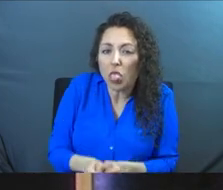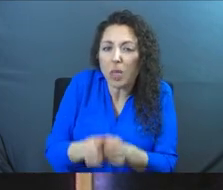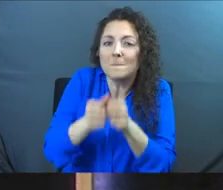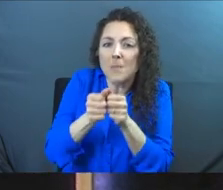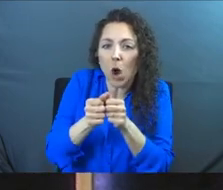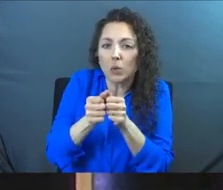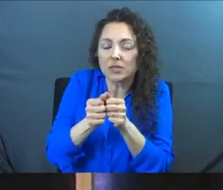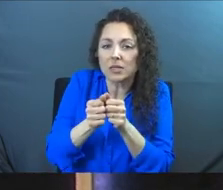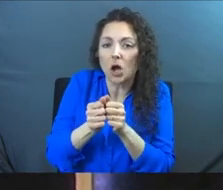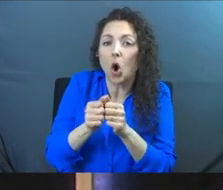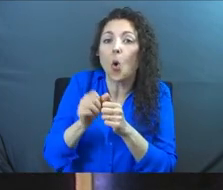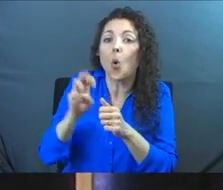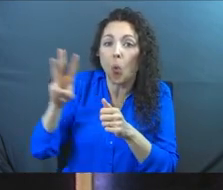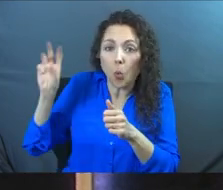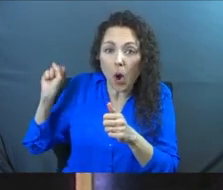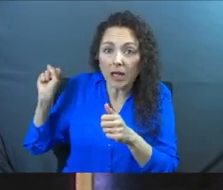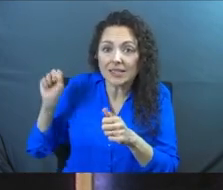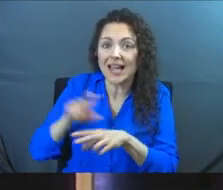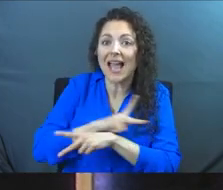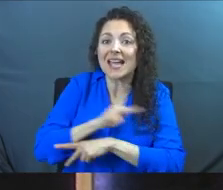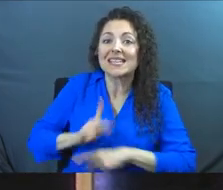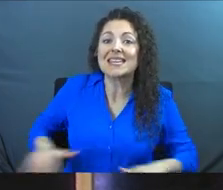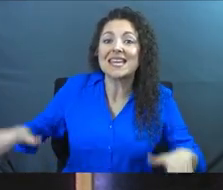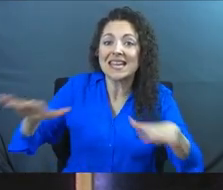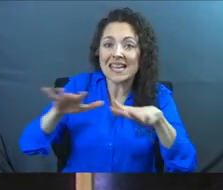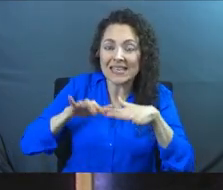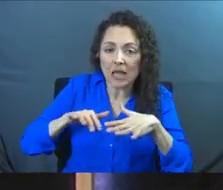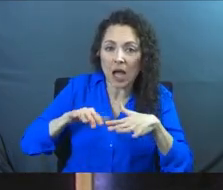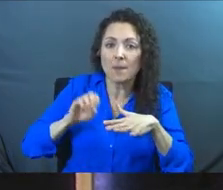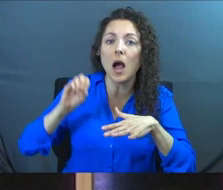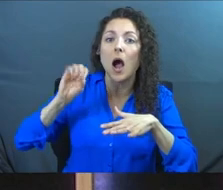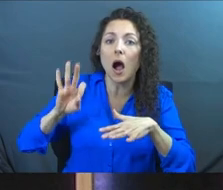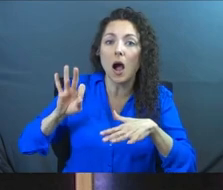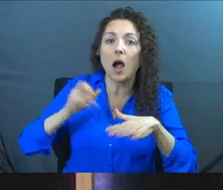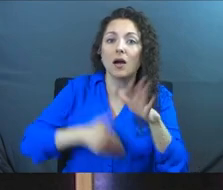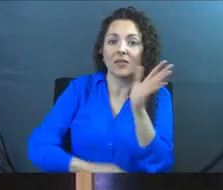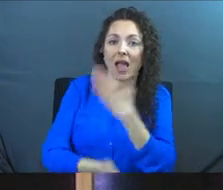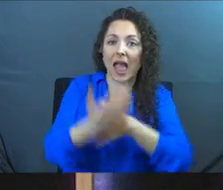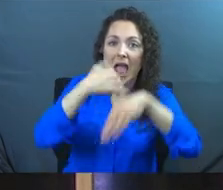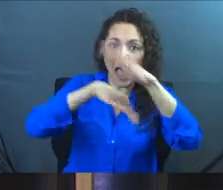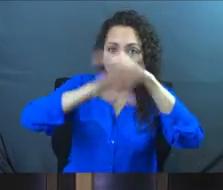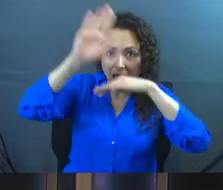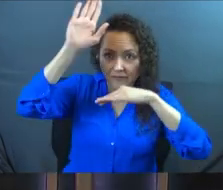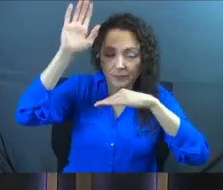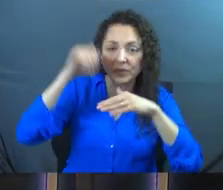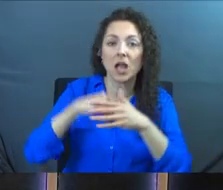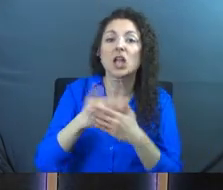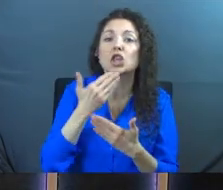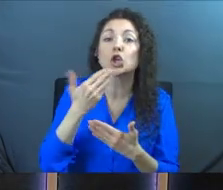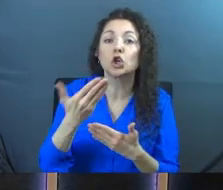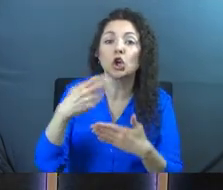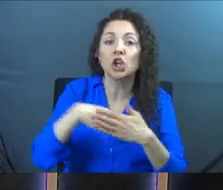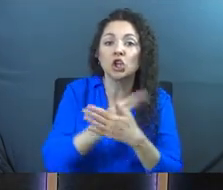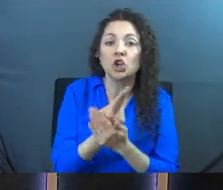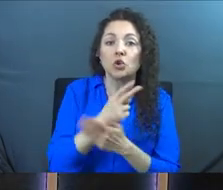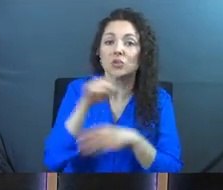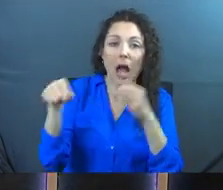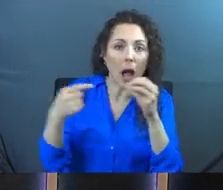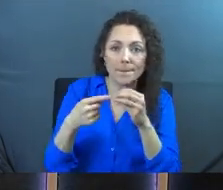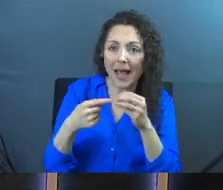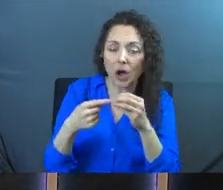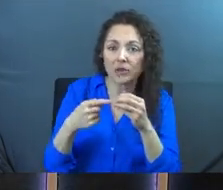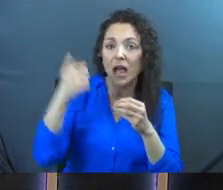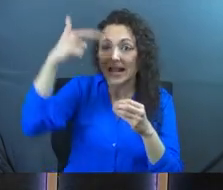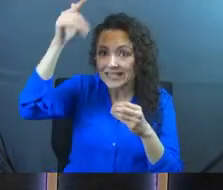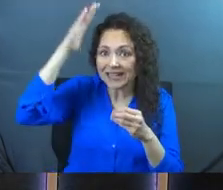was the kingdom of heaven. This was his number one thing that he talked about, that he made sure people knew about, was the good news about the kingdom of